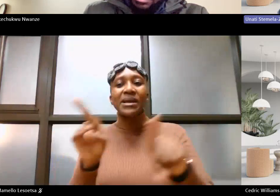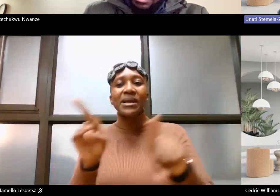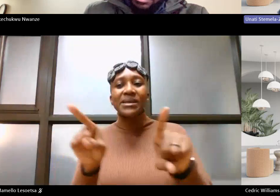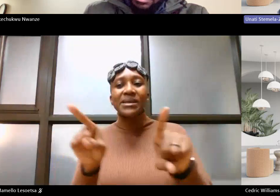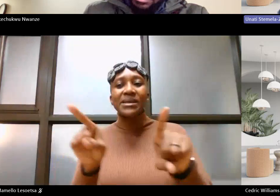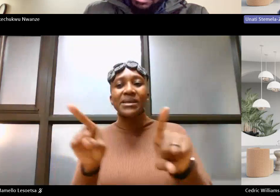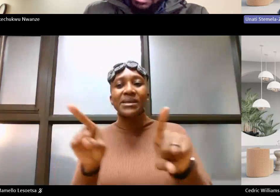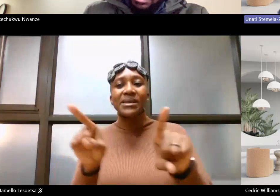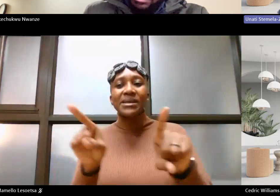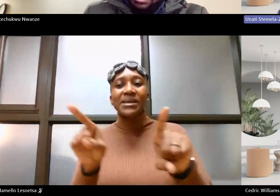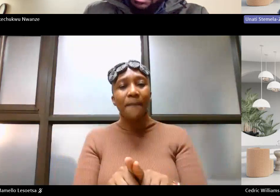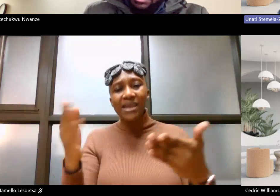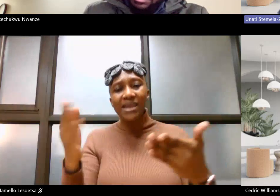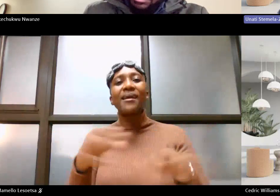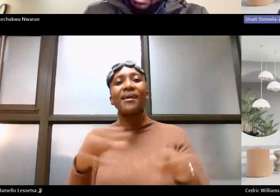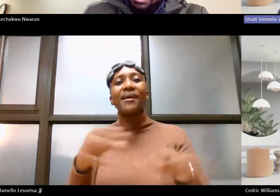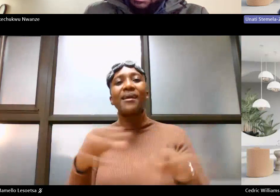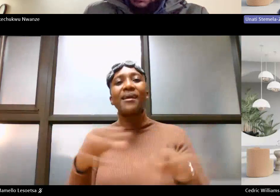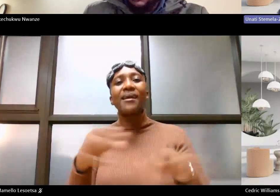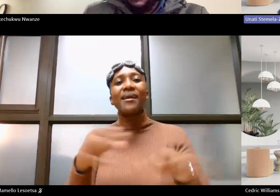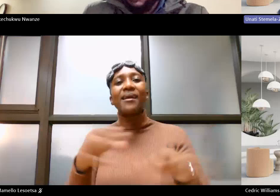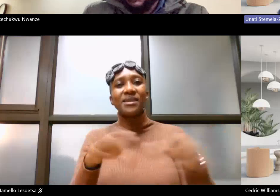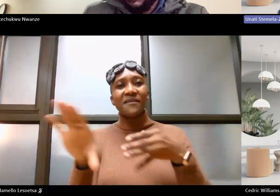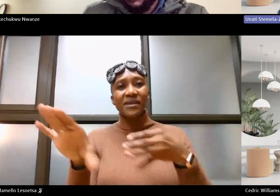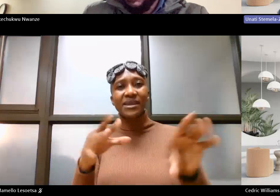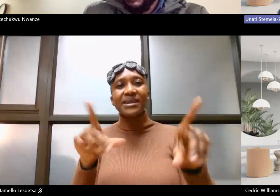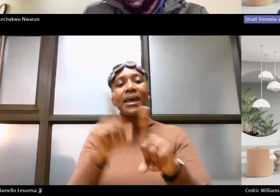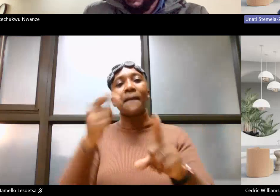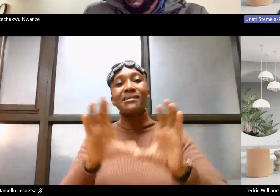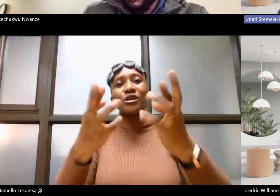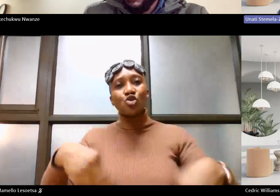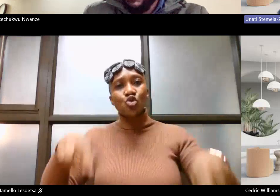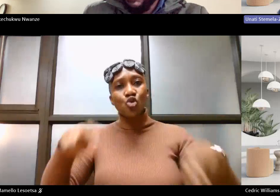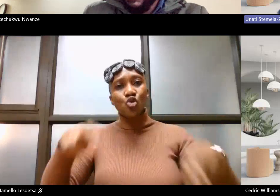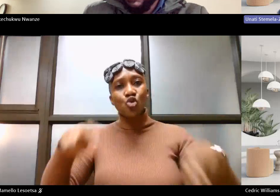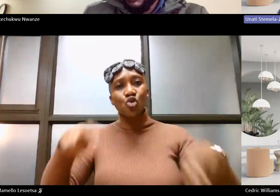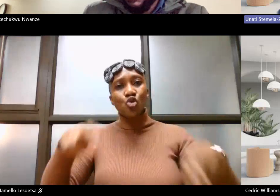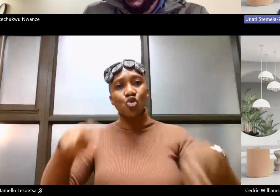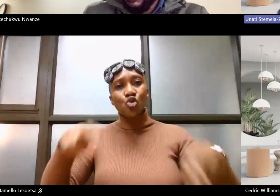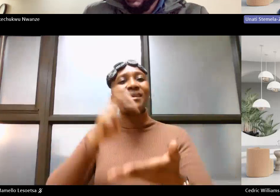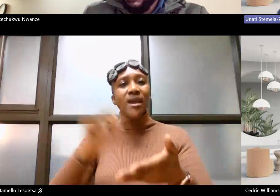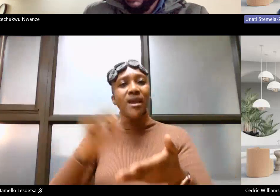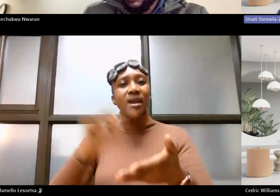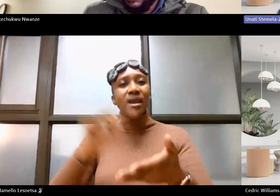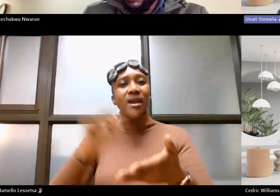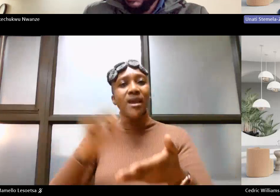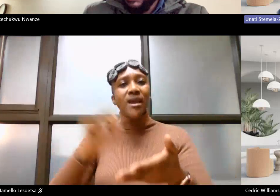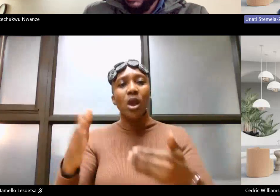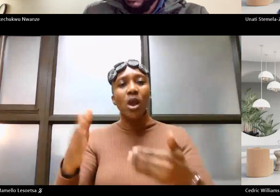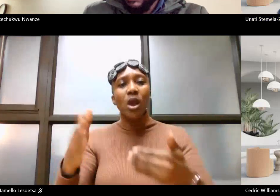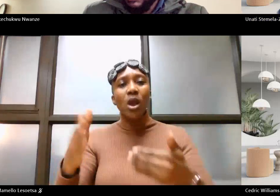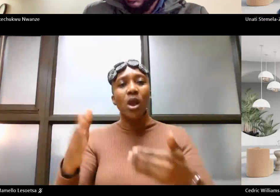and participation in classrooms, we need to open up space